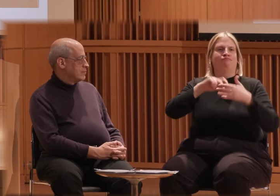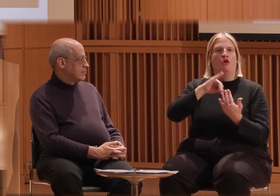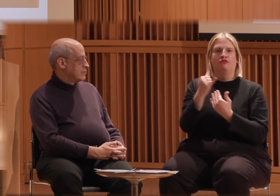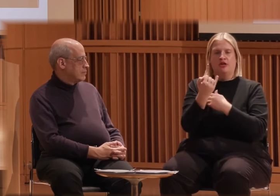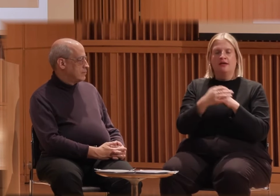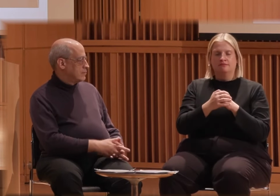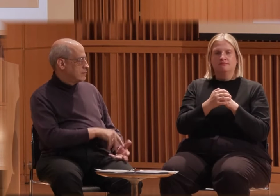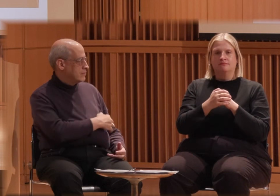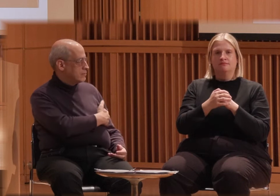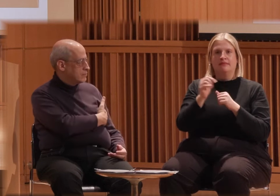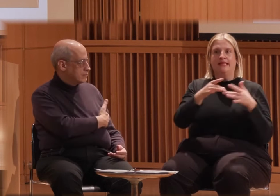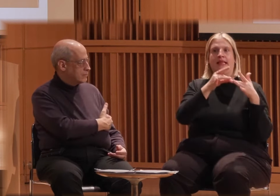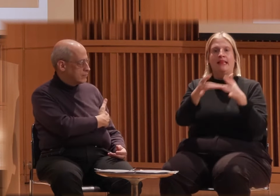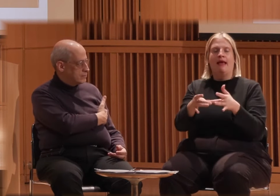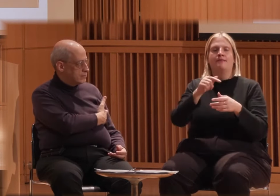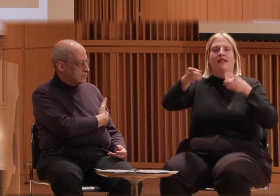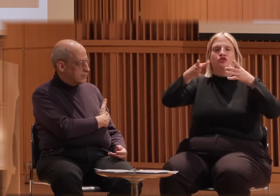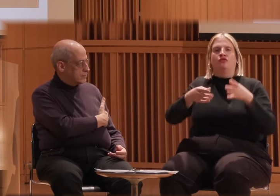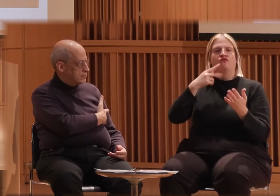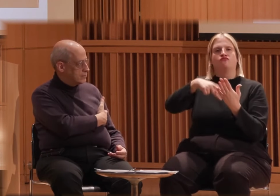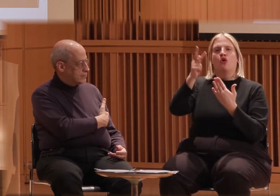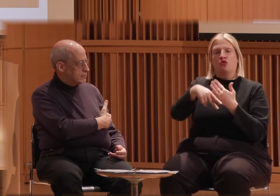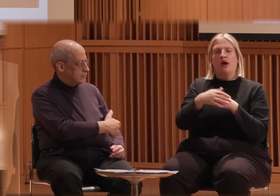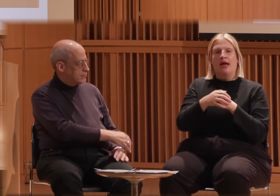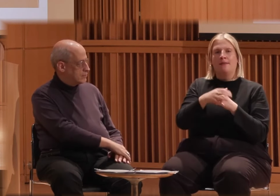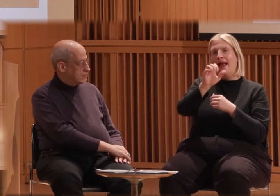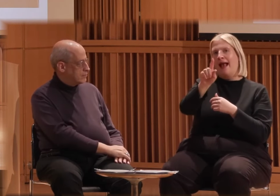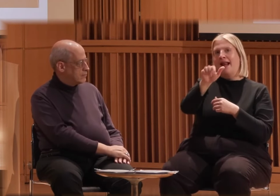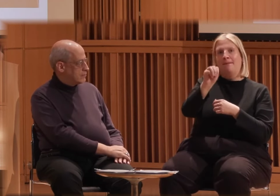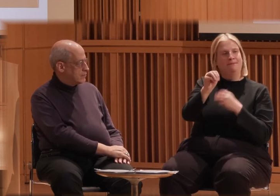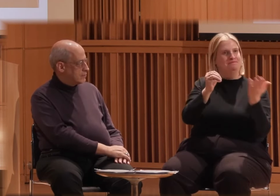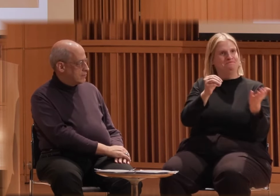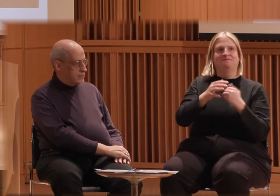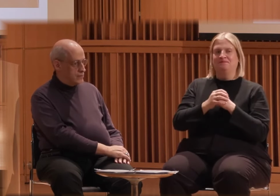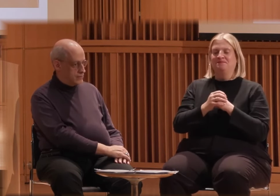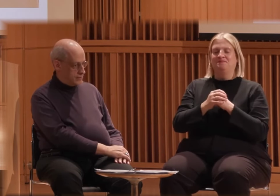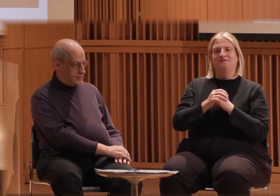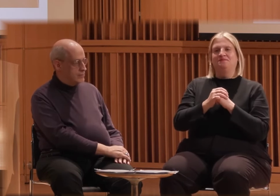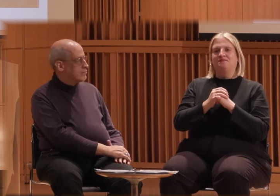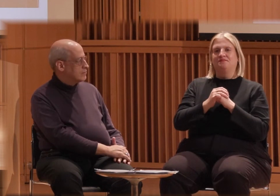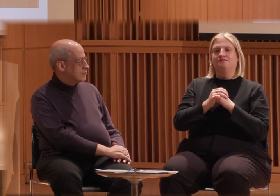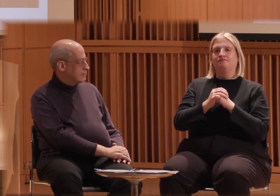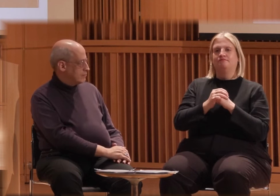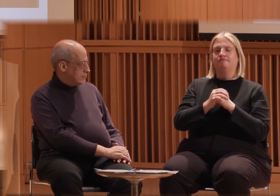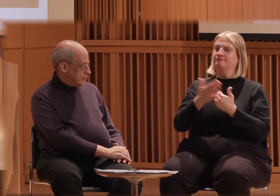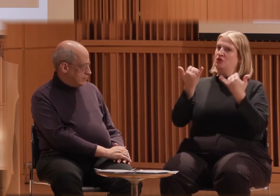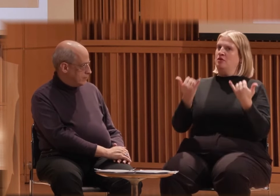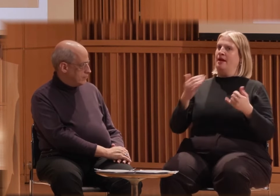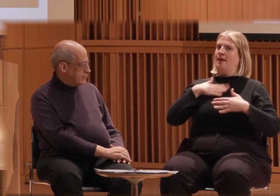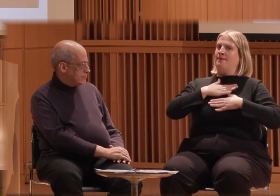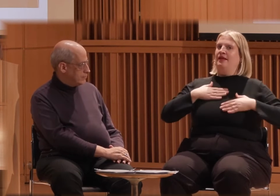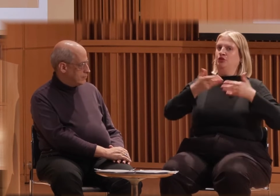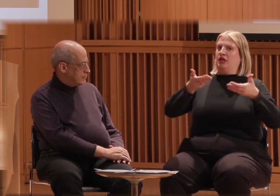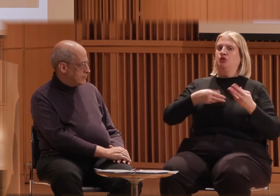project has been led by our Director of Programs, Adam Capitano, if you'd like to wave. So next, it's my pleasure to introduce